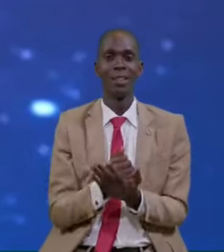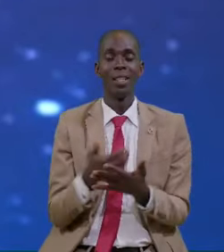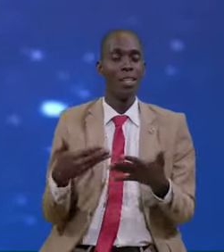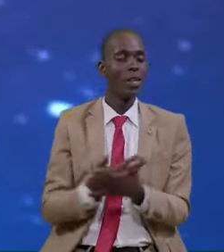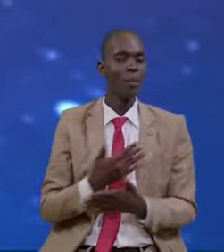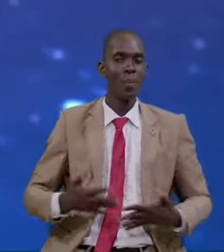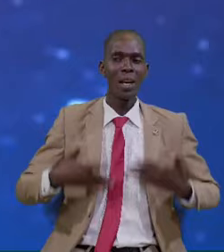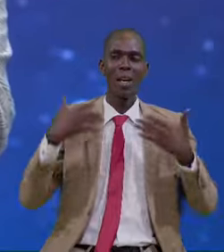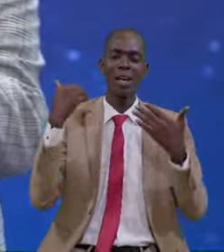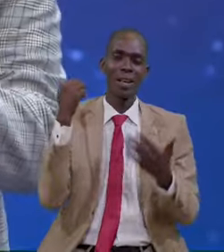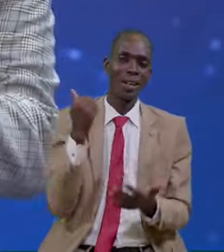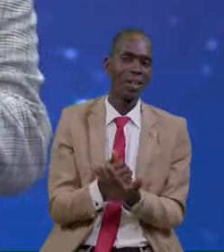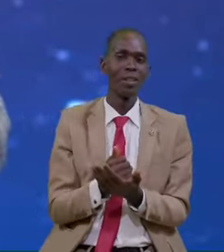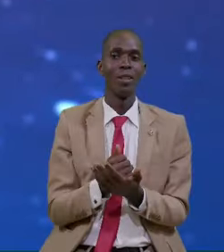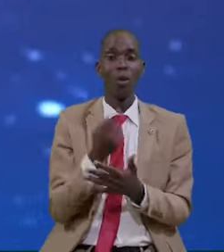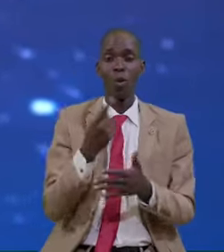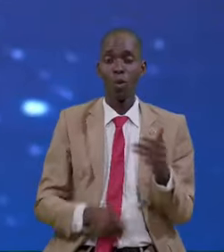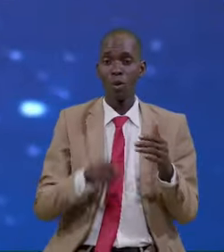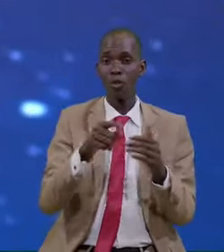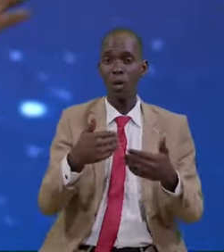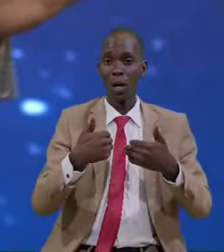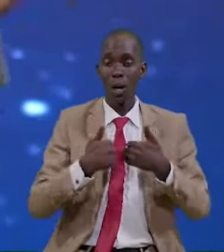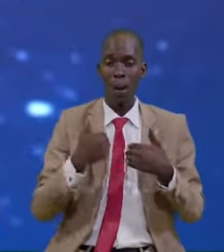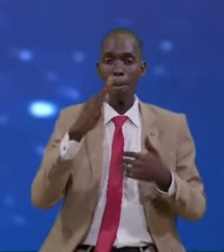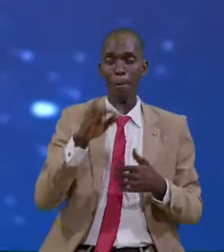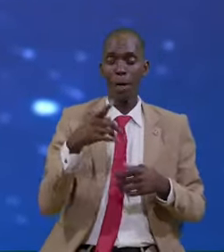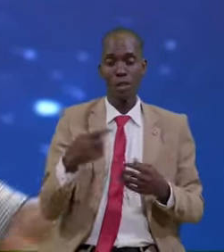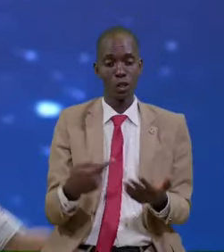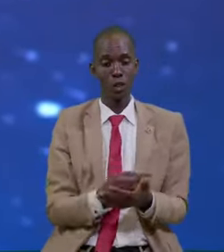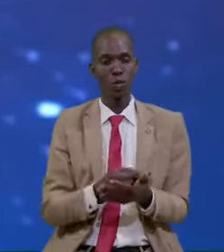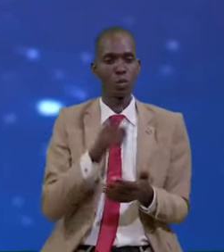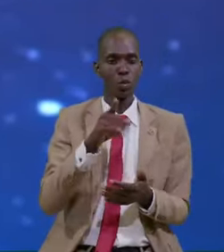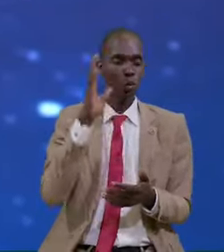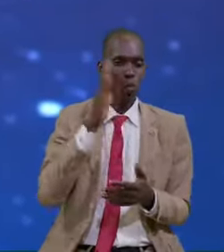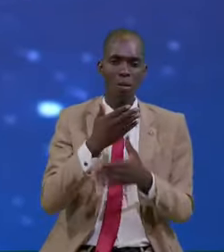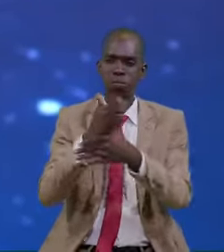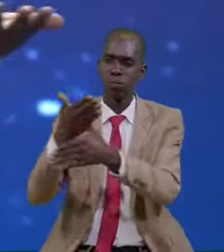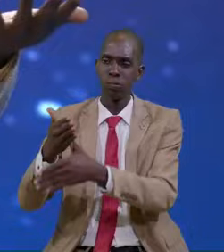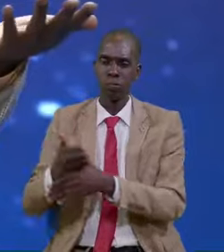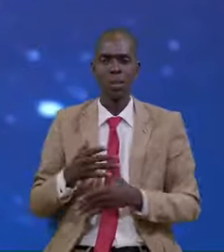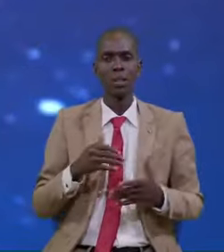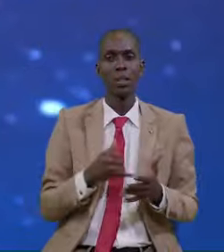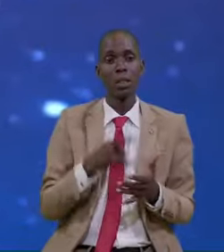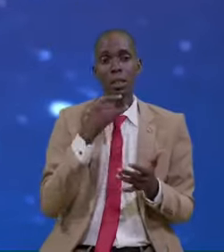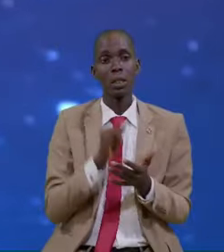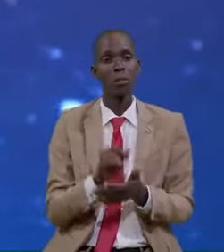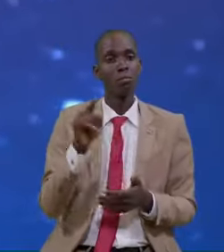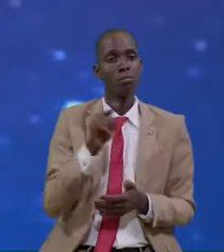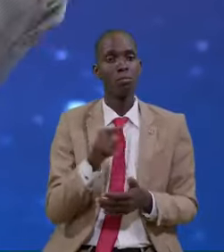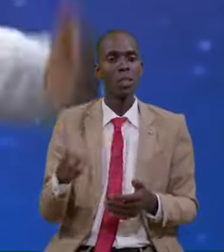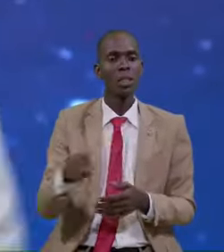life. What you have by the gospel, you'll share. It says, therefore, they that were scattered